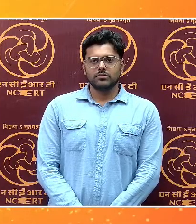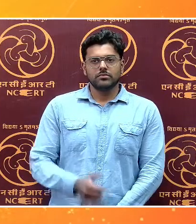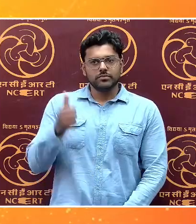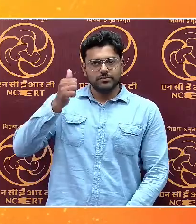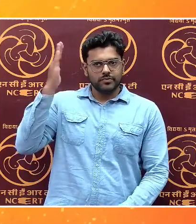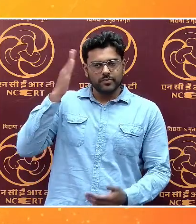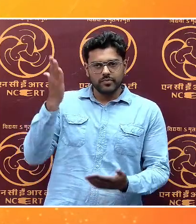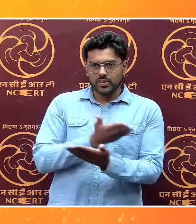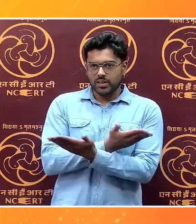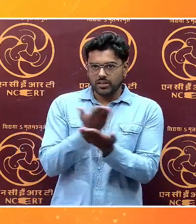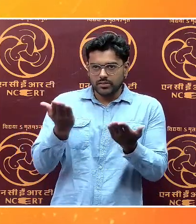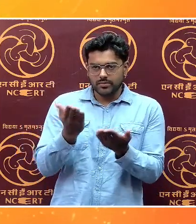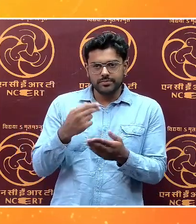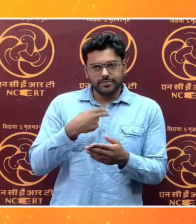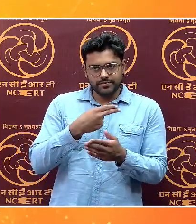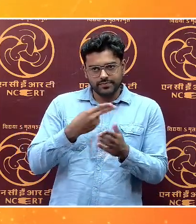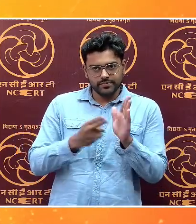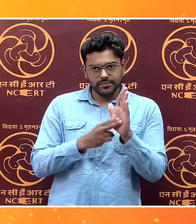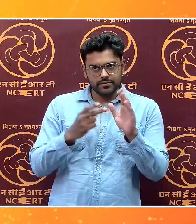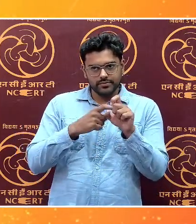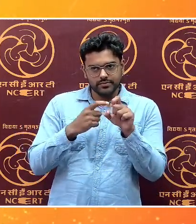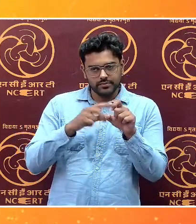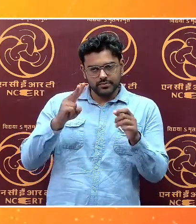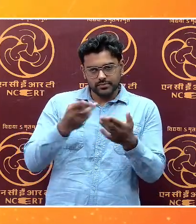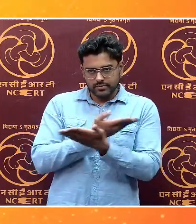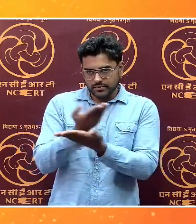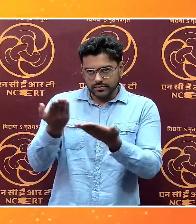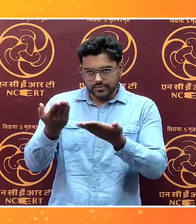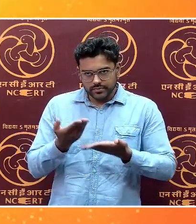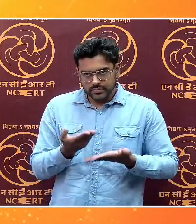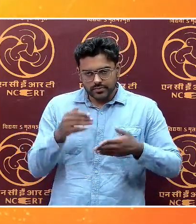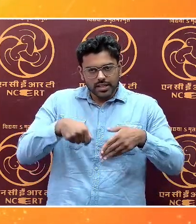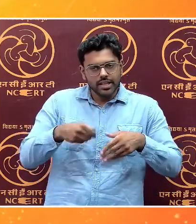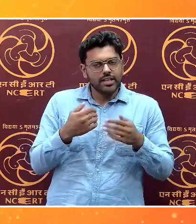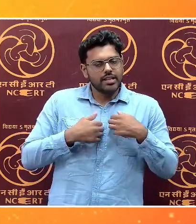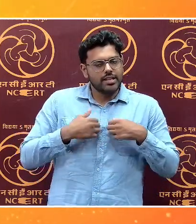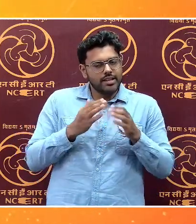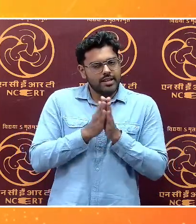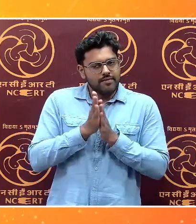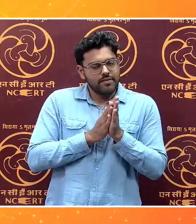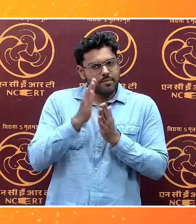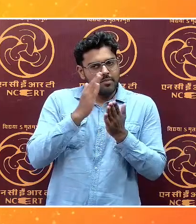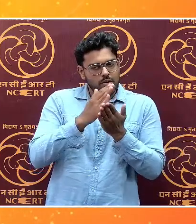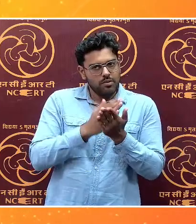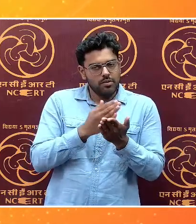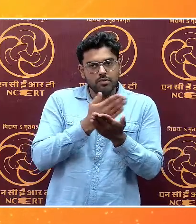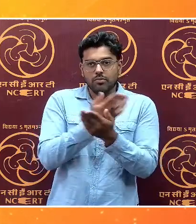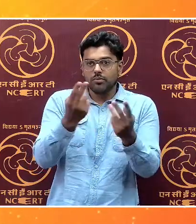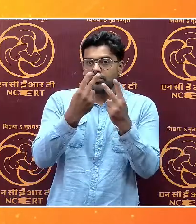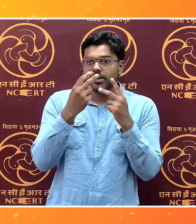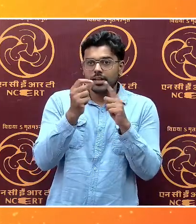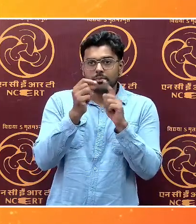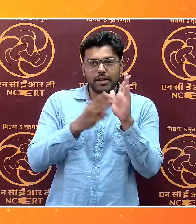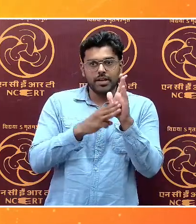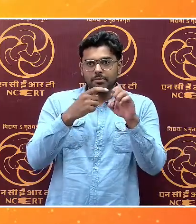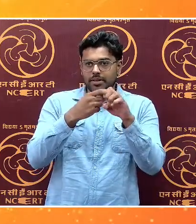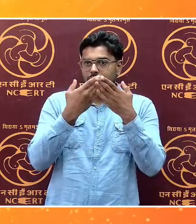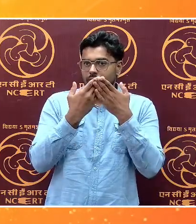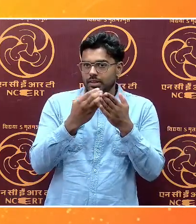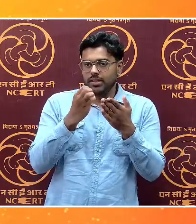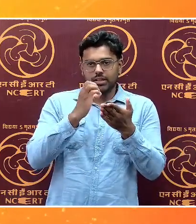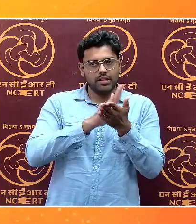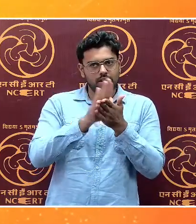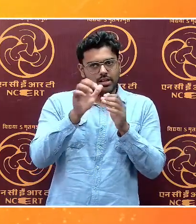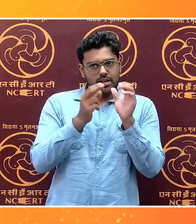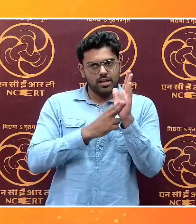A very good afternoon to all of you. This is me, Neef Goswami, welcoming you all in a live and interactive session, which you're watching at PM eVidya channel number 5 and on our